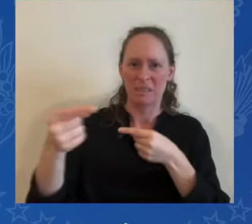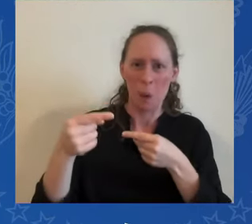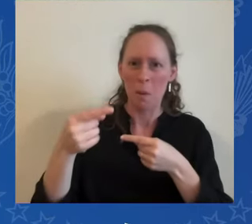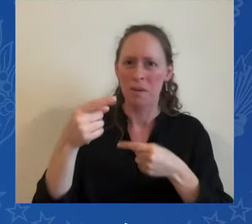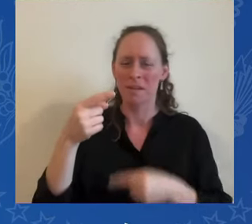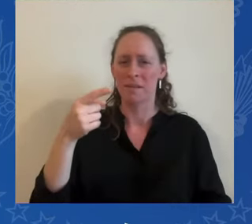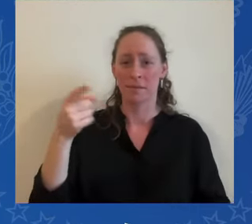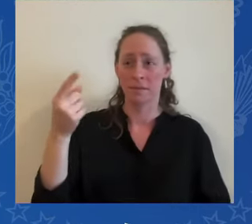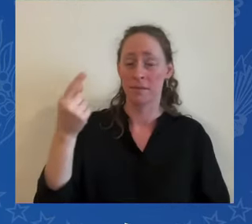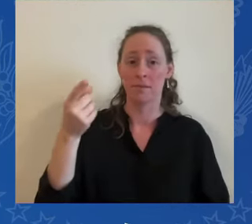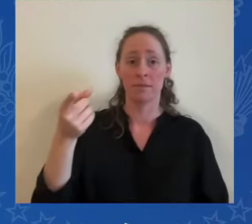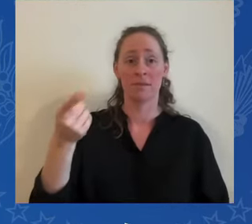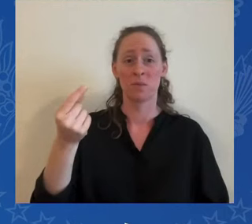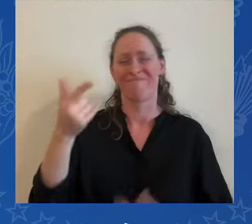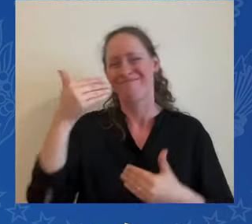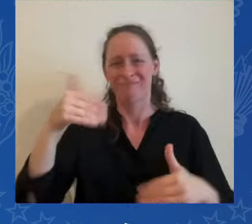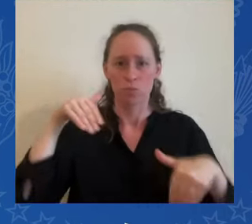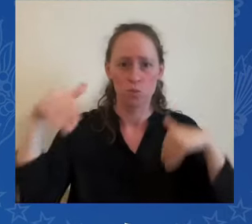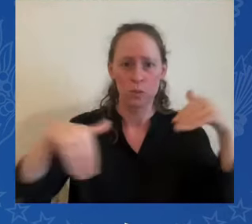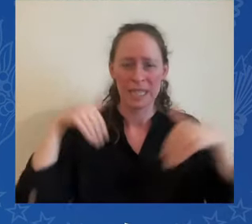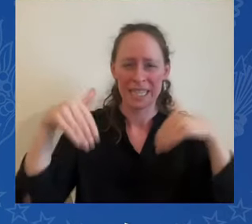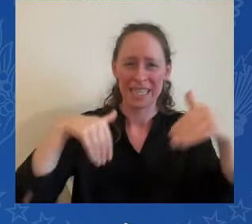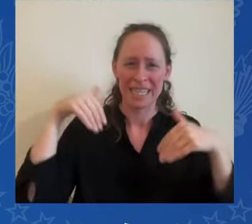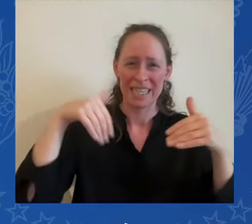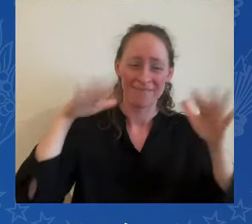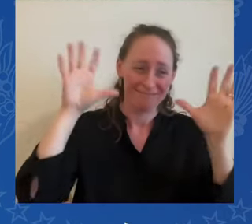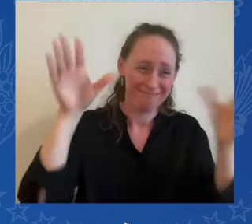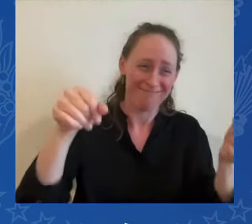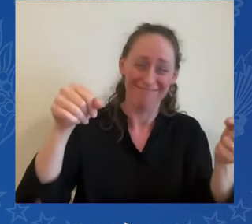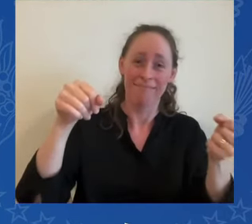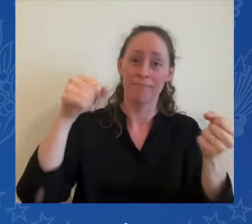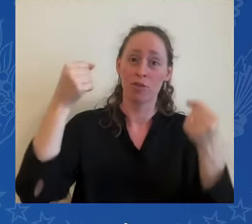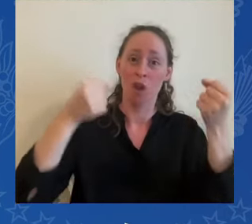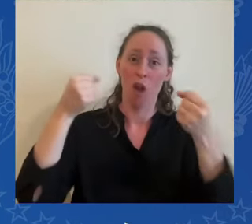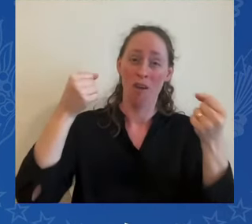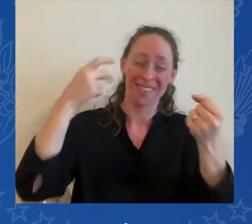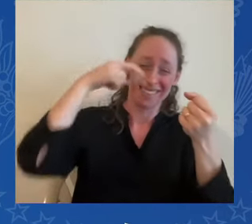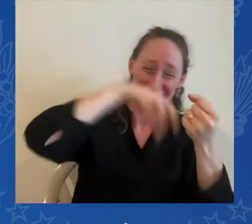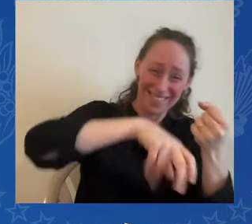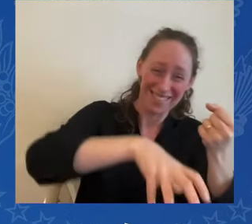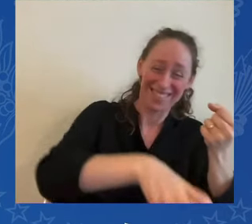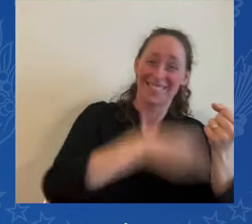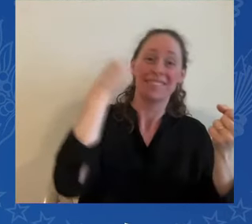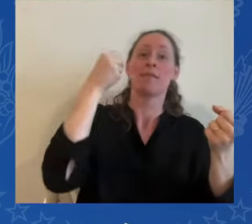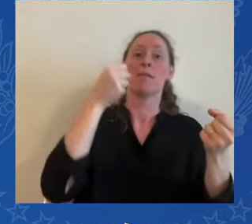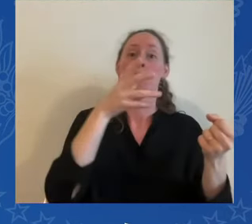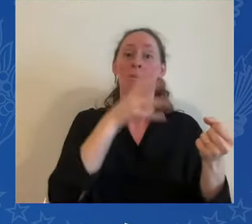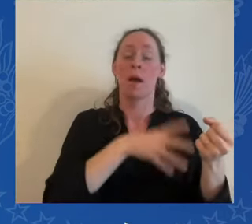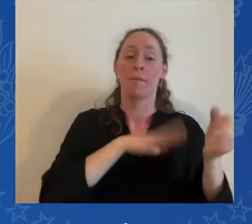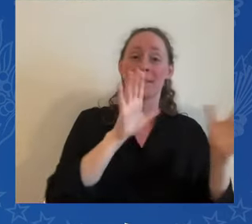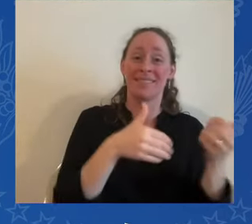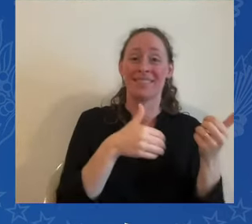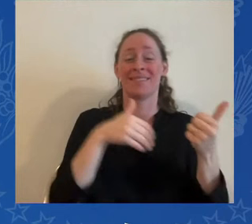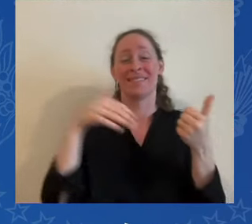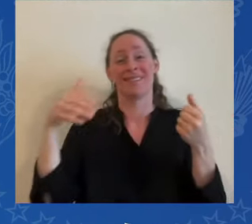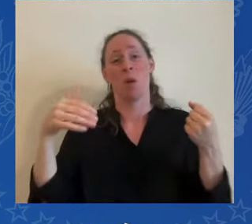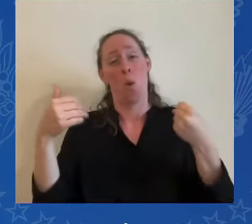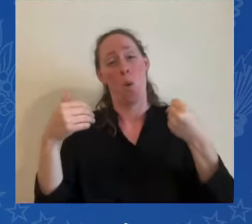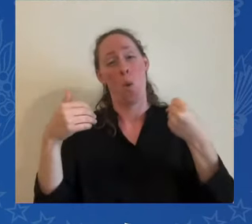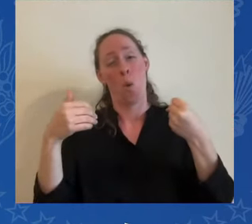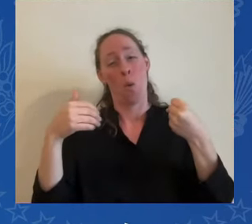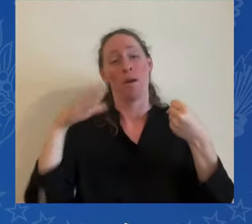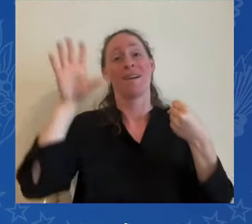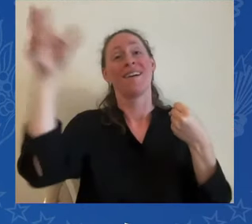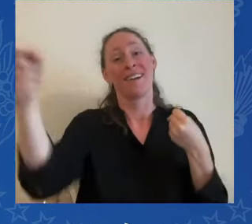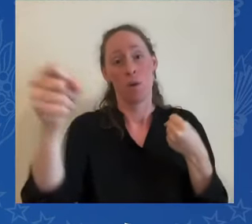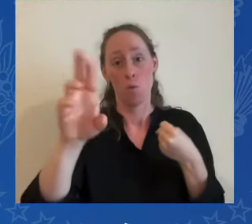rope so her colleague could pull them to shore. Relentless bravery. Relentless bravery. Houston